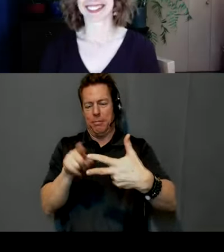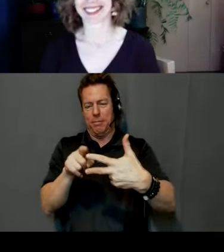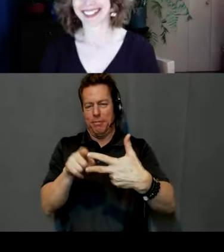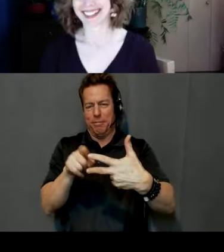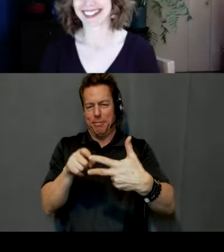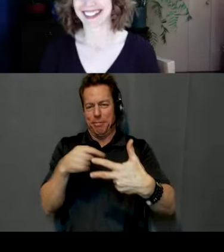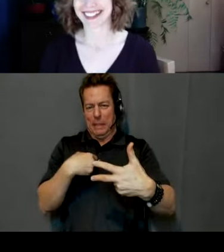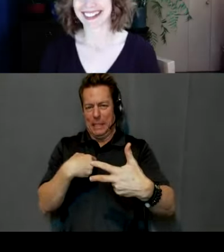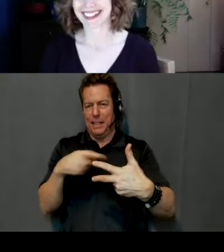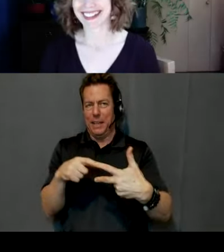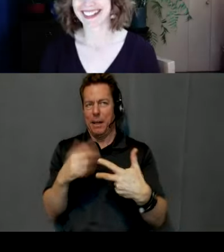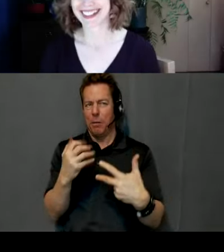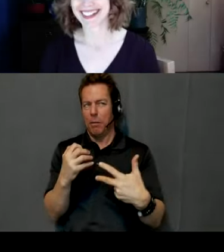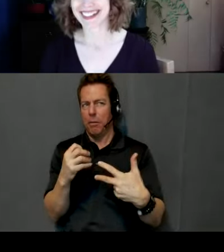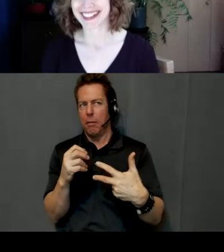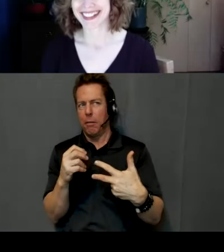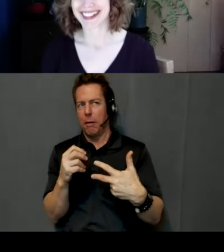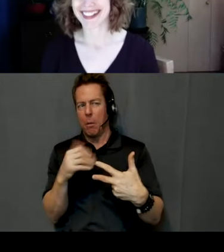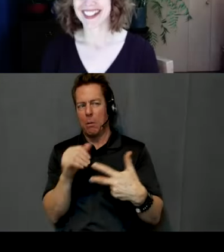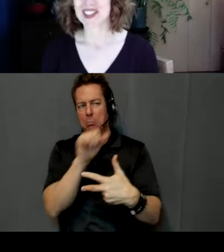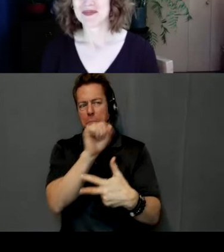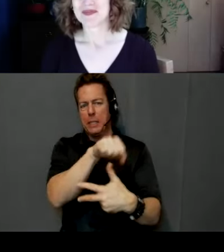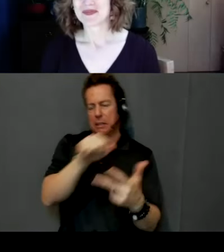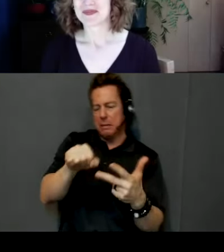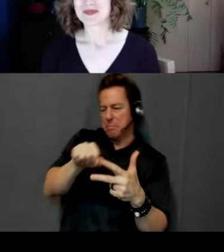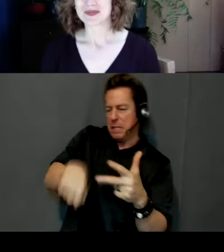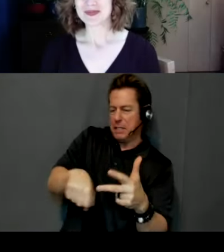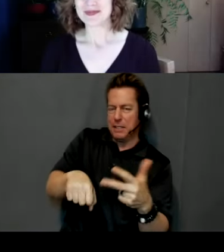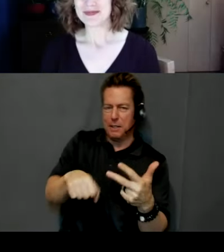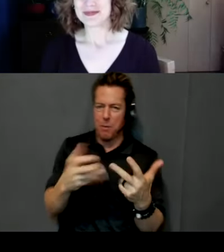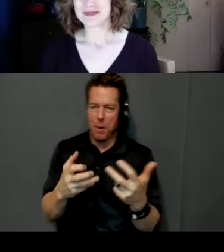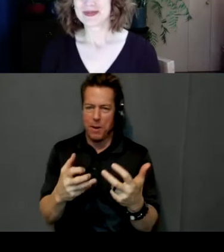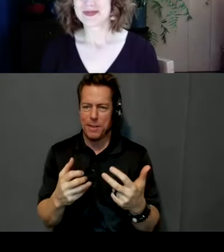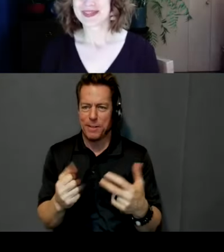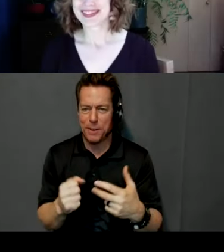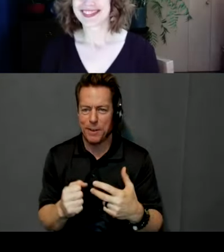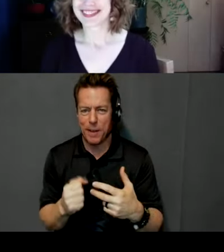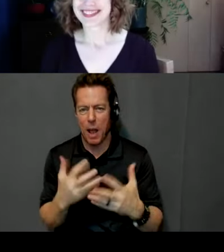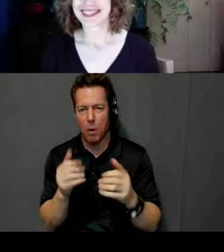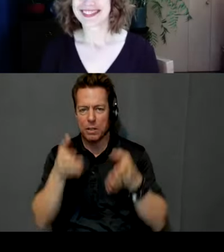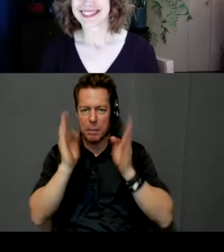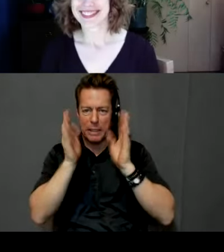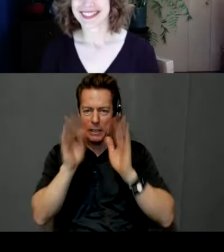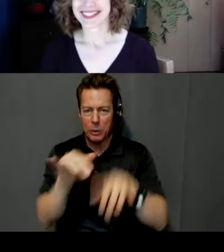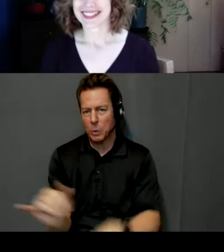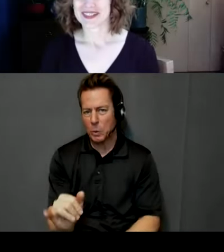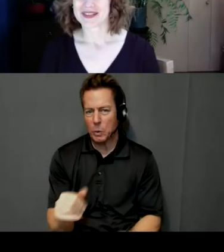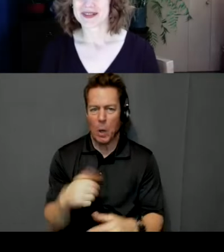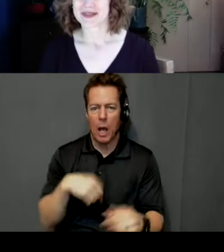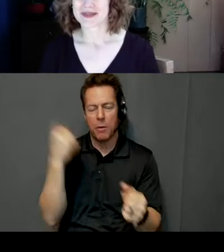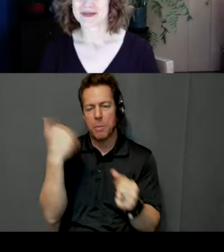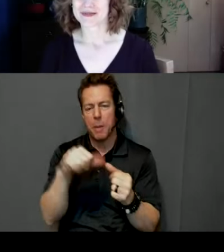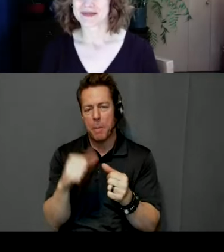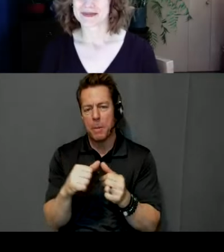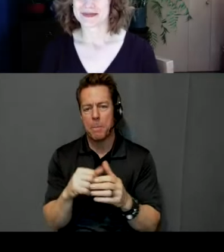wanted to outdo them. So, or get some attention too. So I remember in